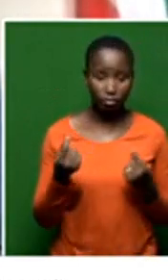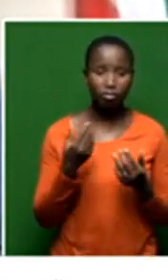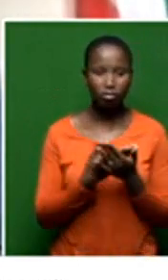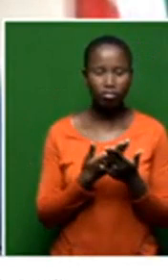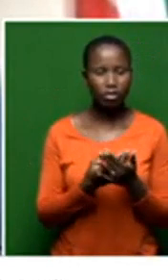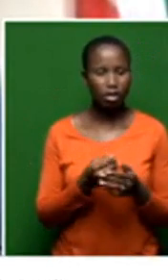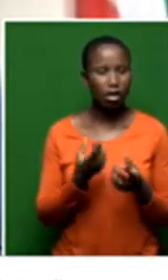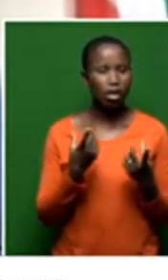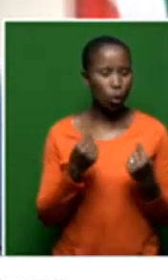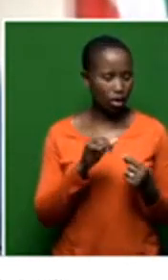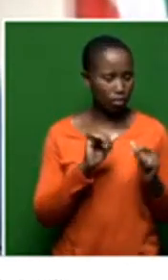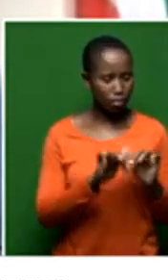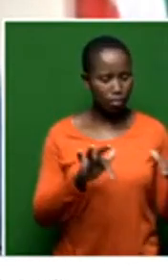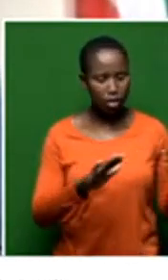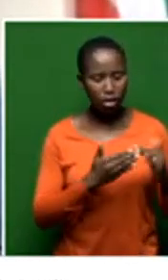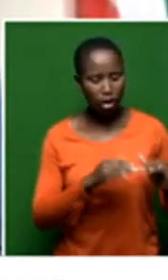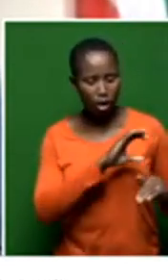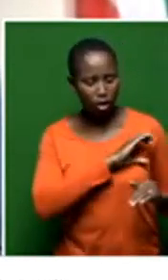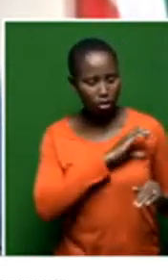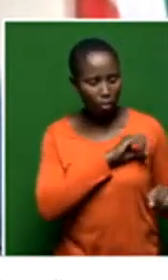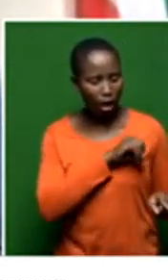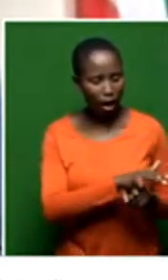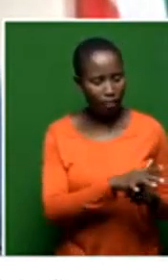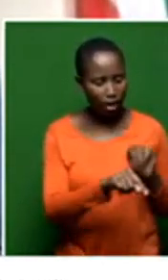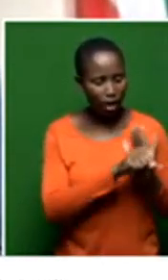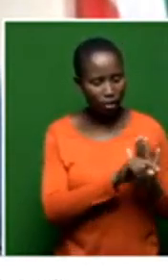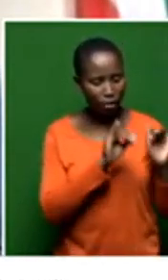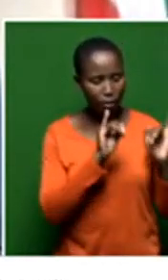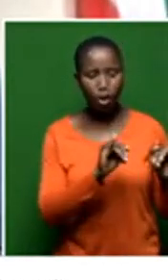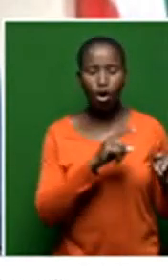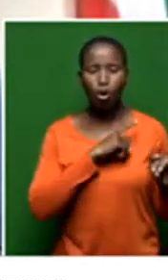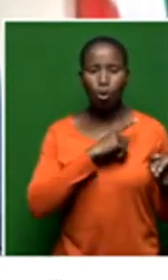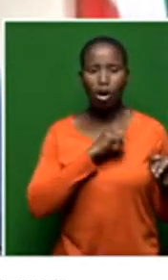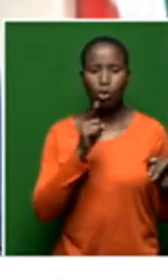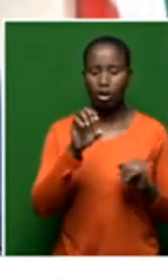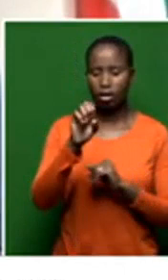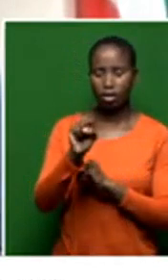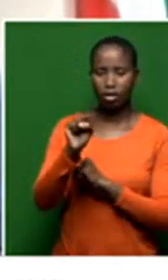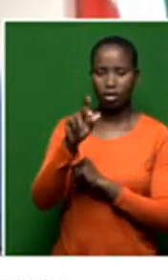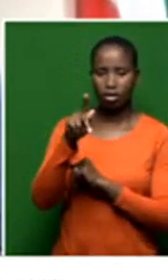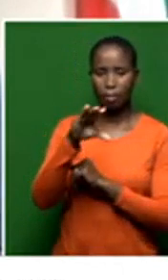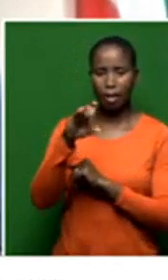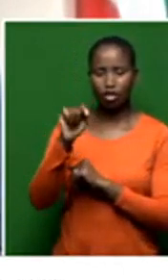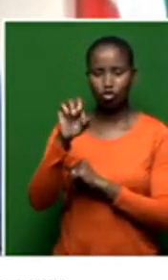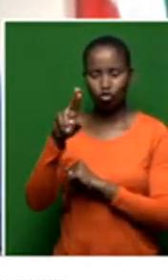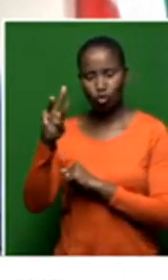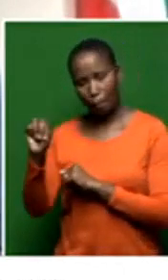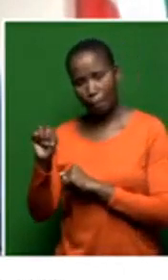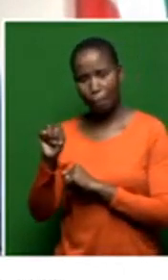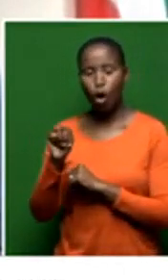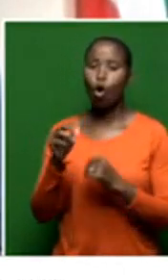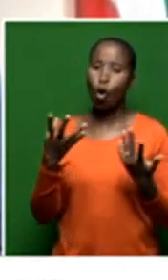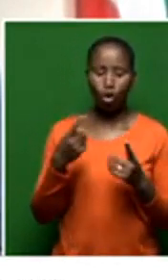affects consumers and the public negatively, because spectrum is very scarce. We need to